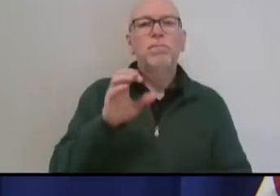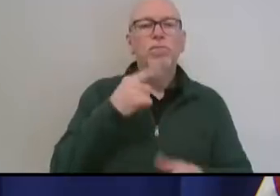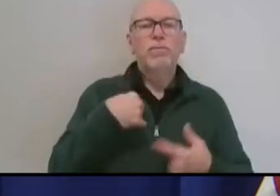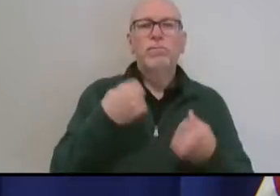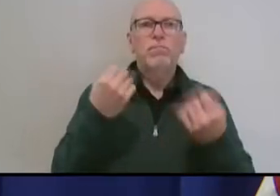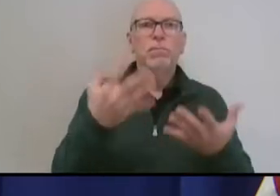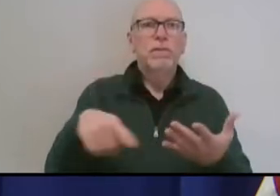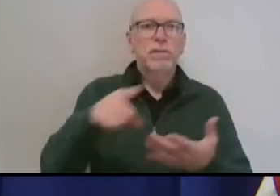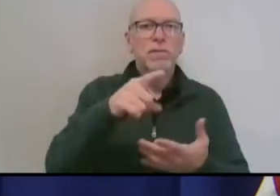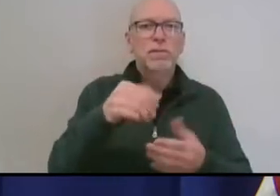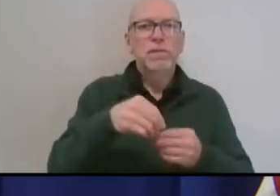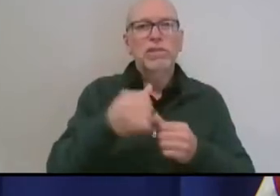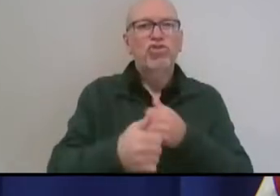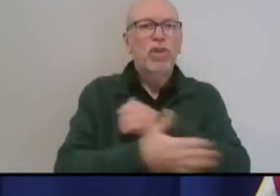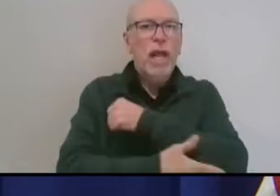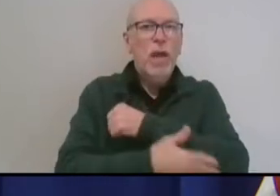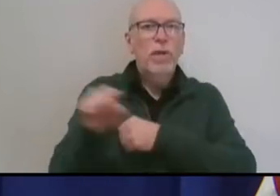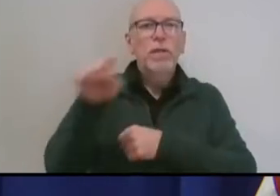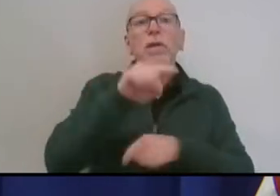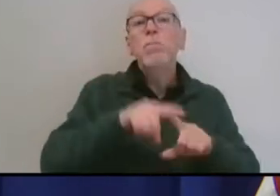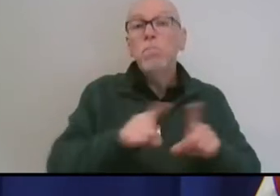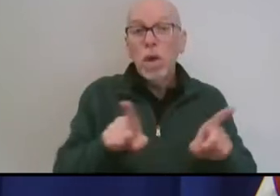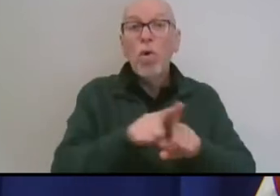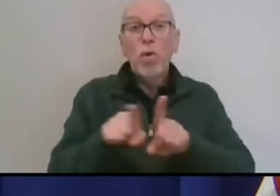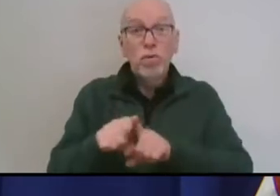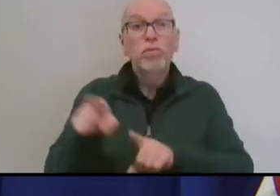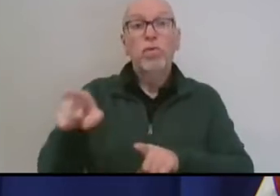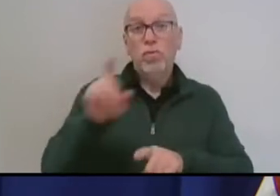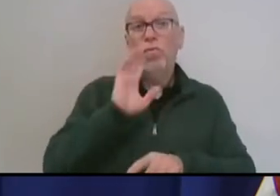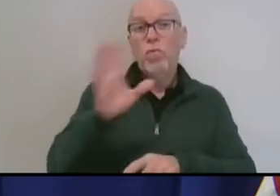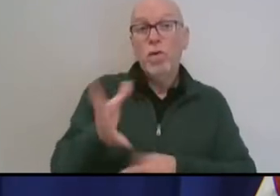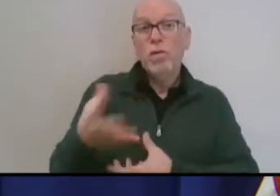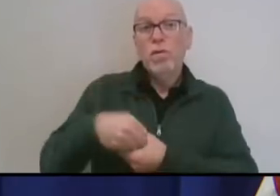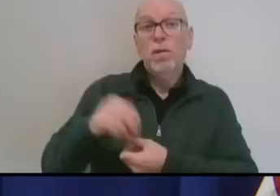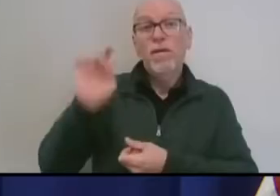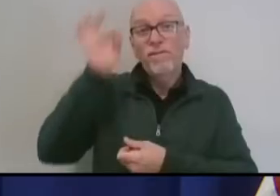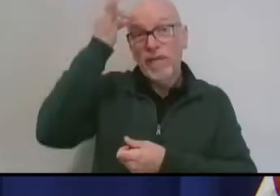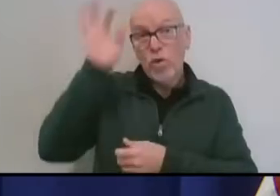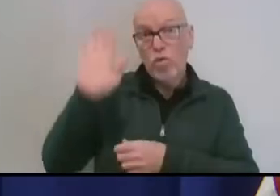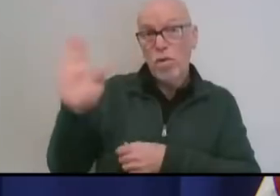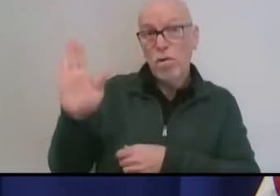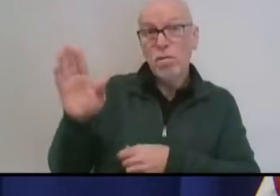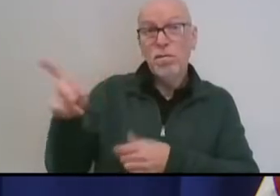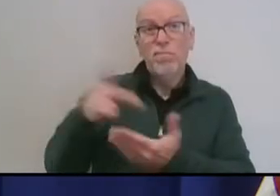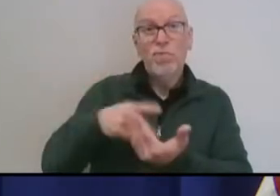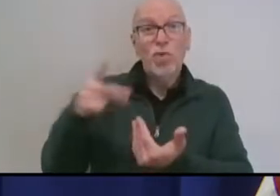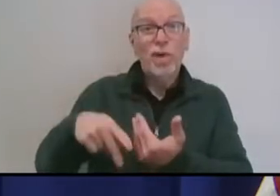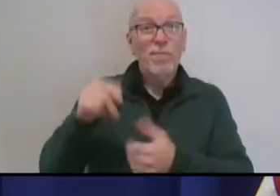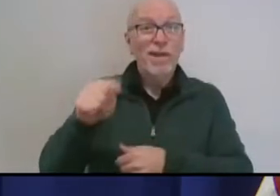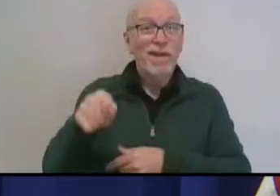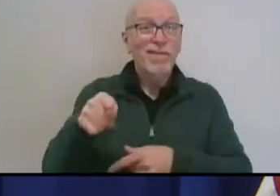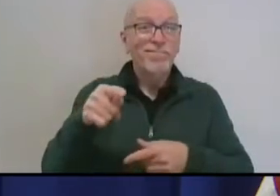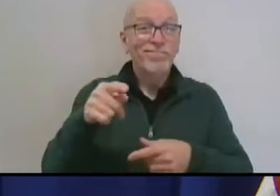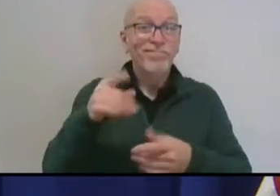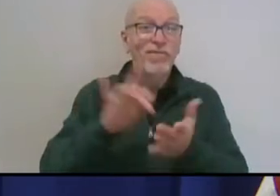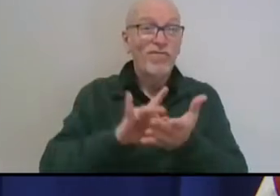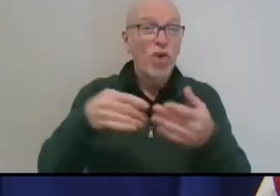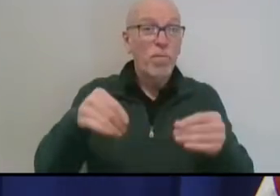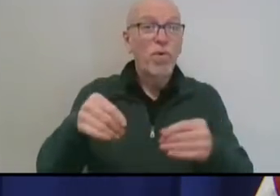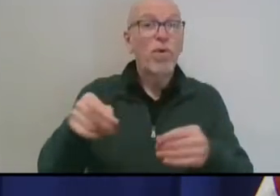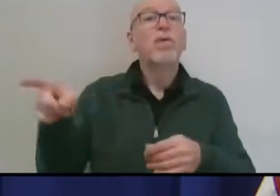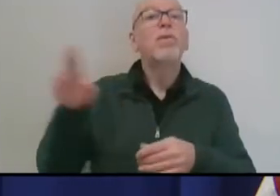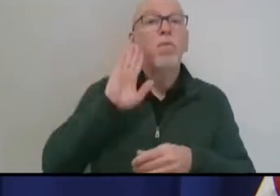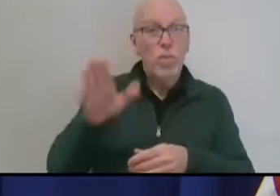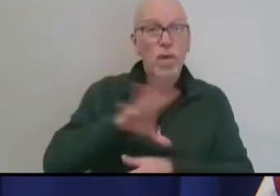in counties. But also now they're going to fold in, the federal government will fold in their doses, their